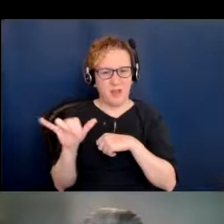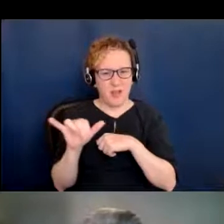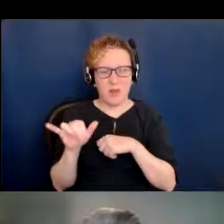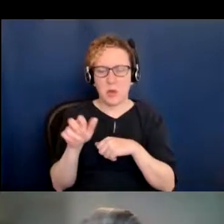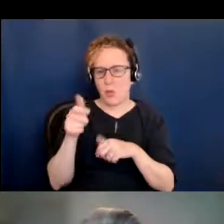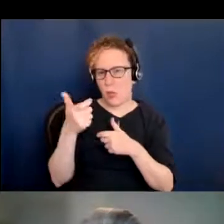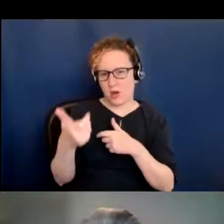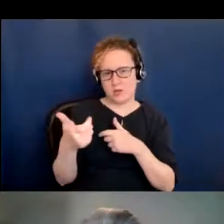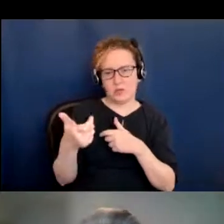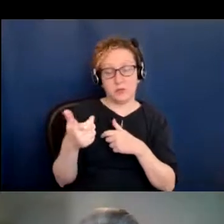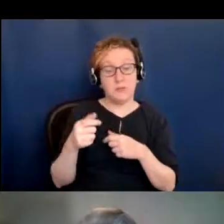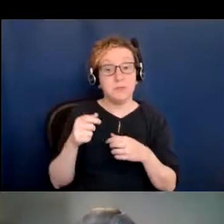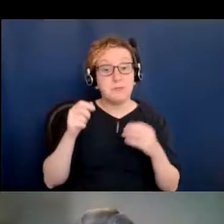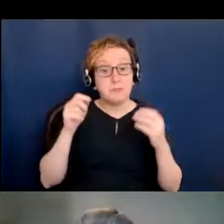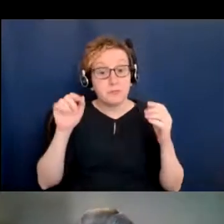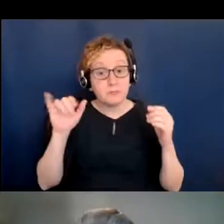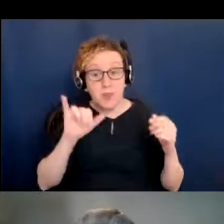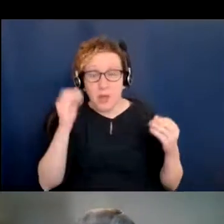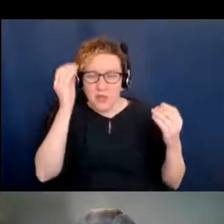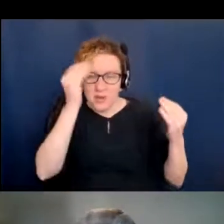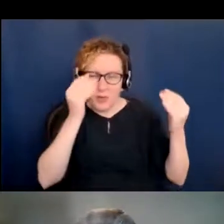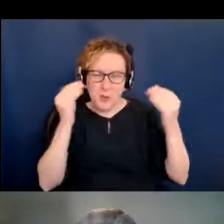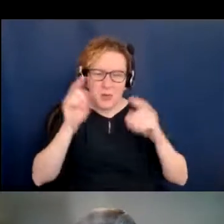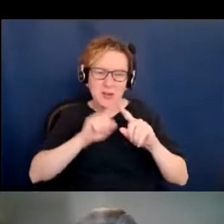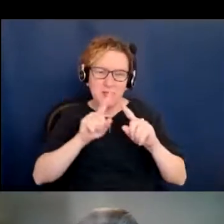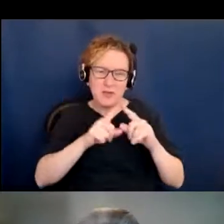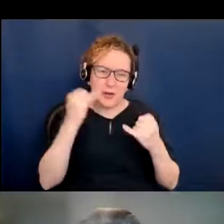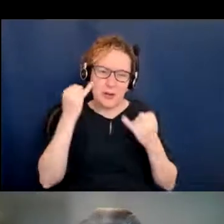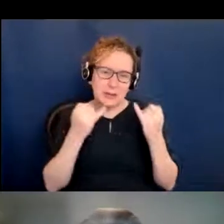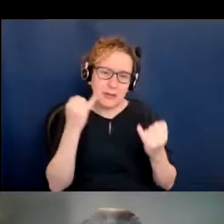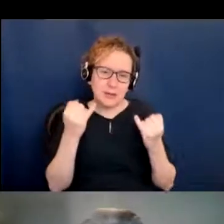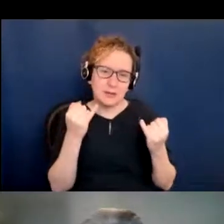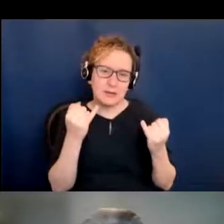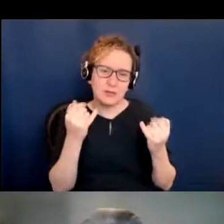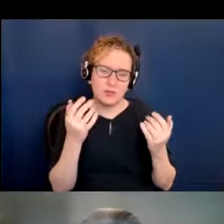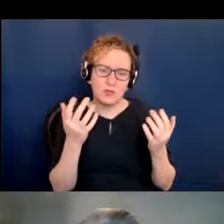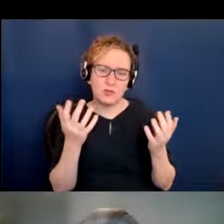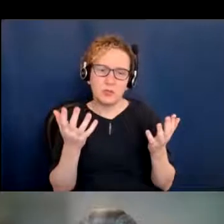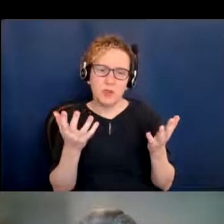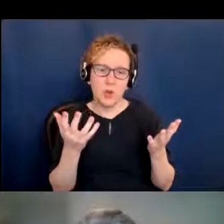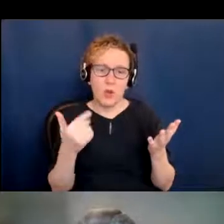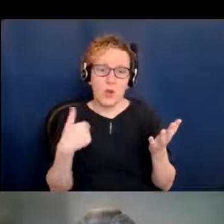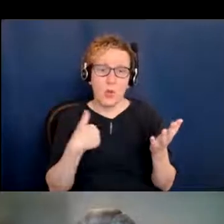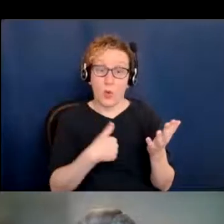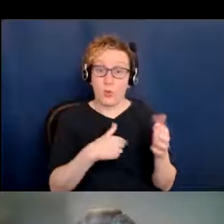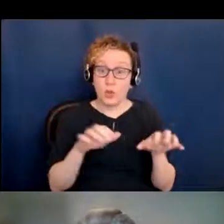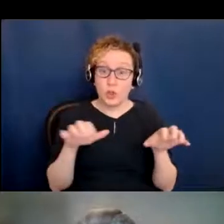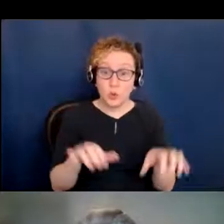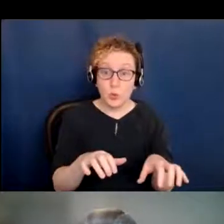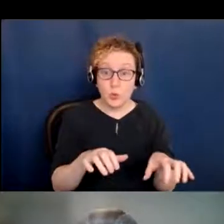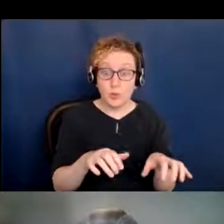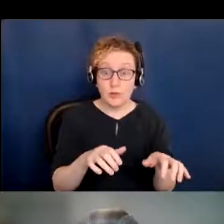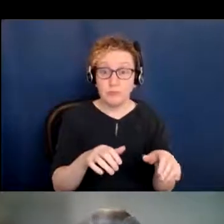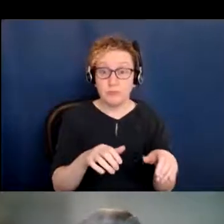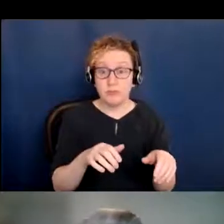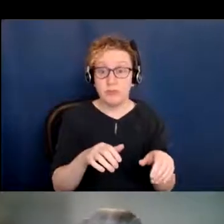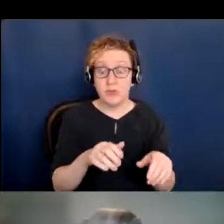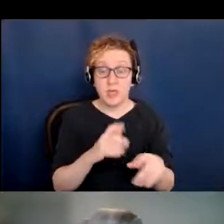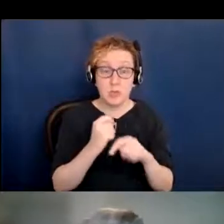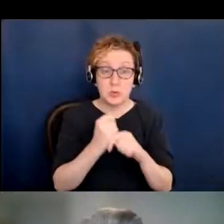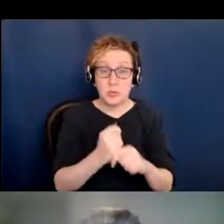through different ideas as far as, you know, what we're doing with the you know, the